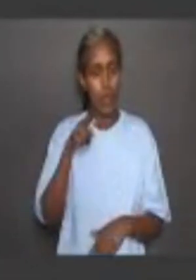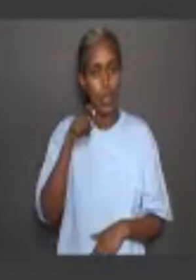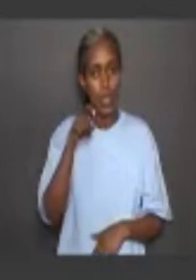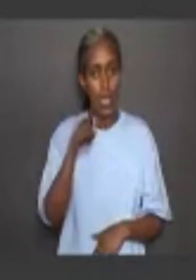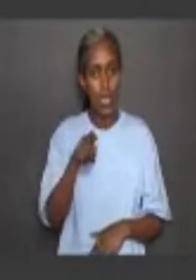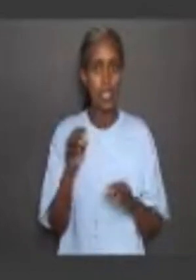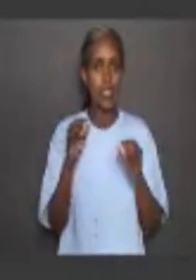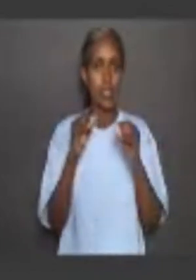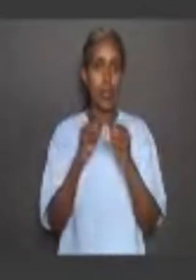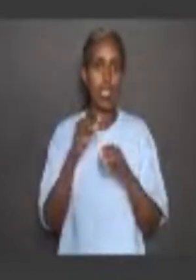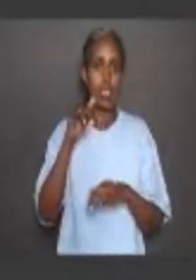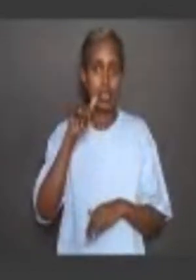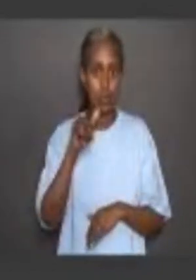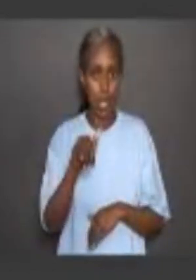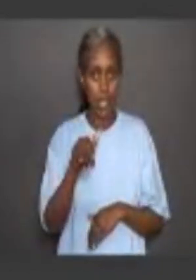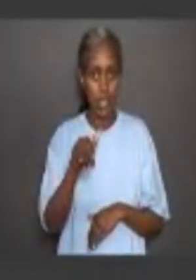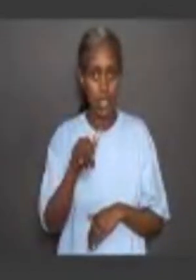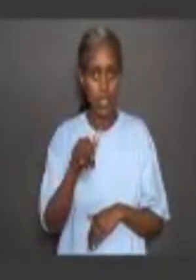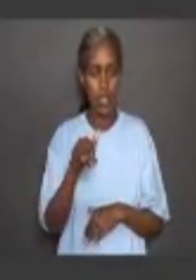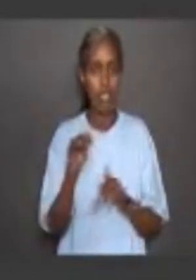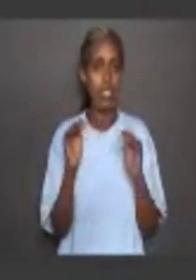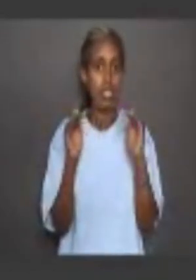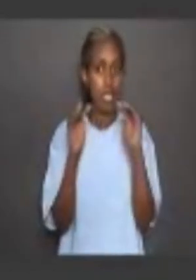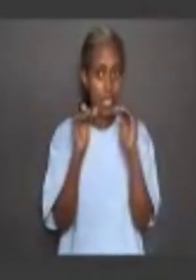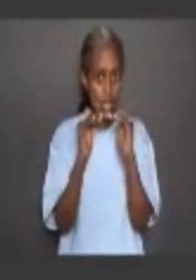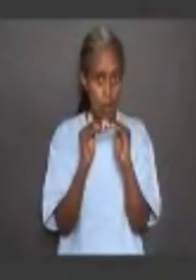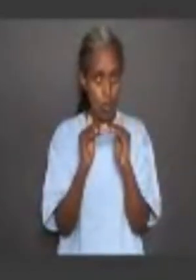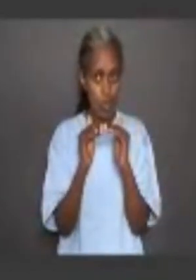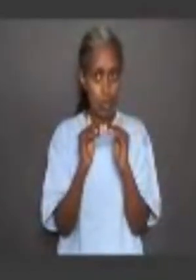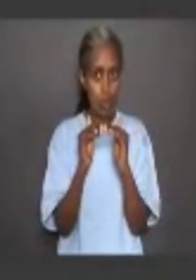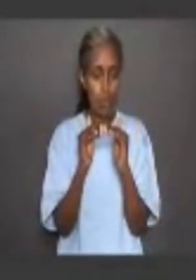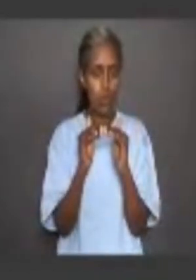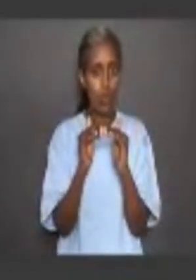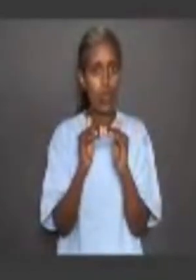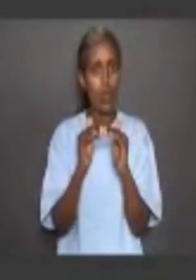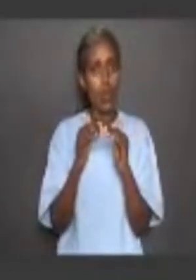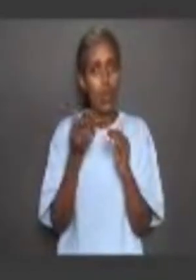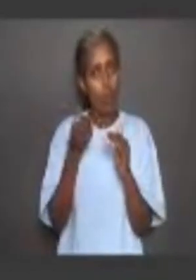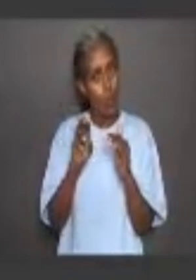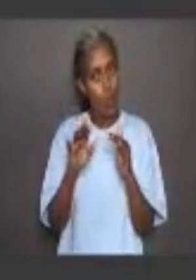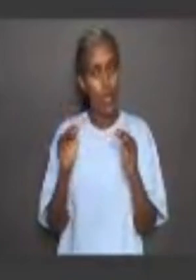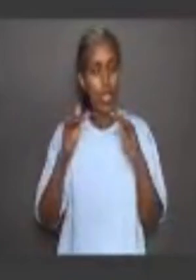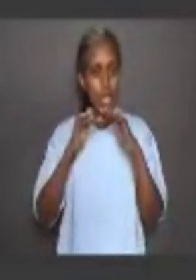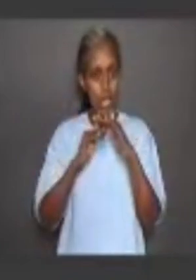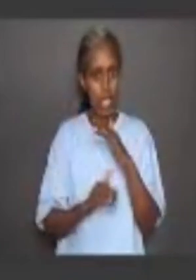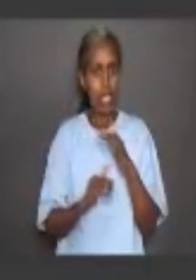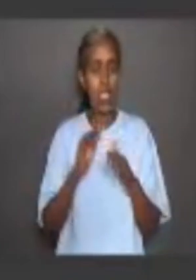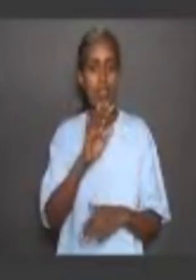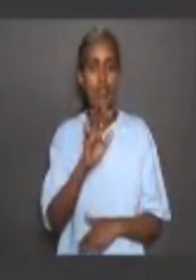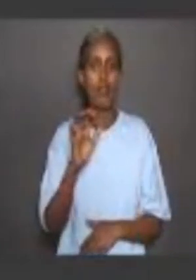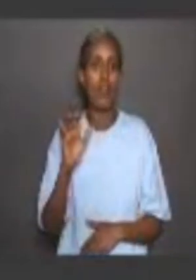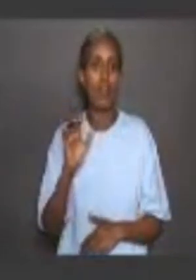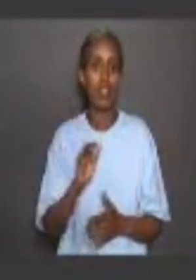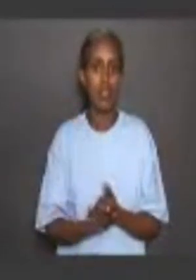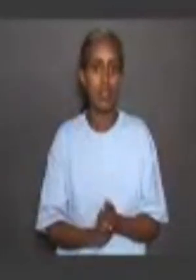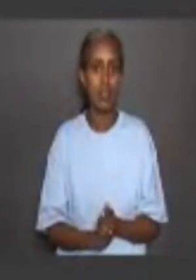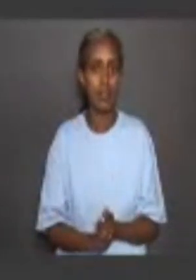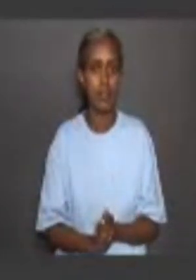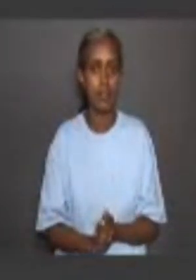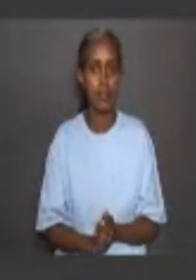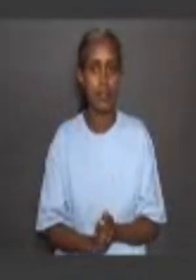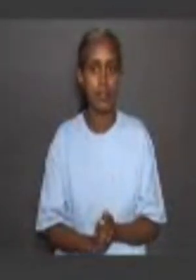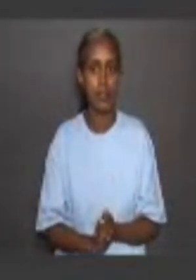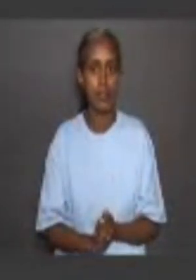So, X plus Y is equal to or less than